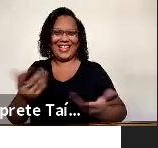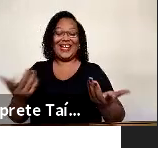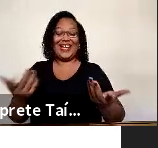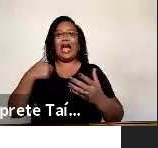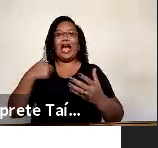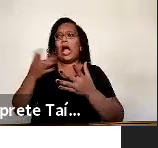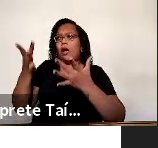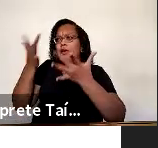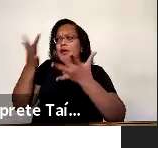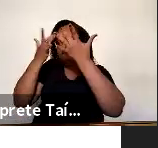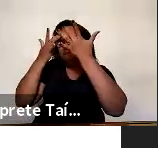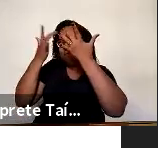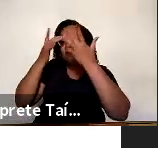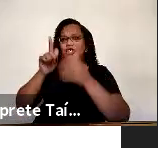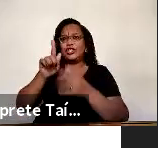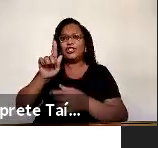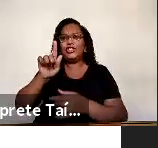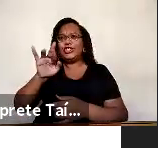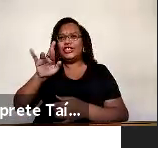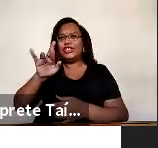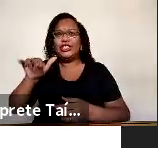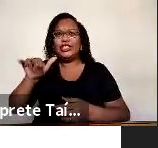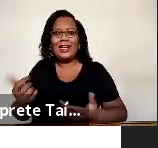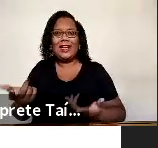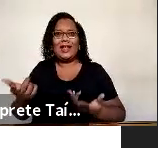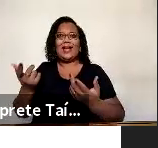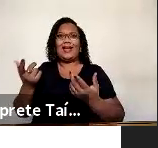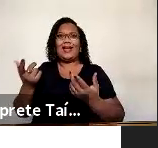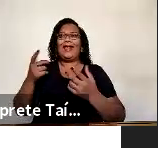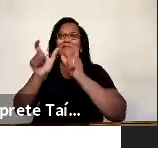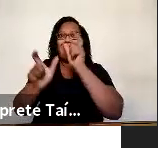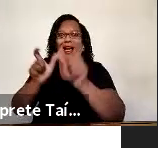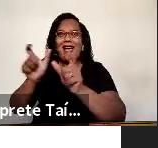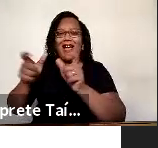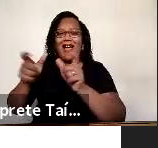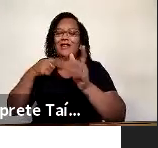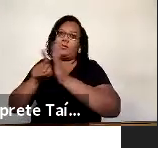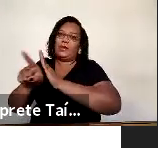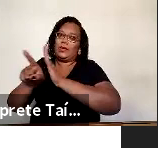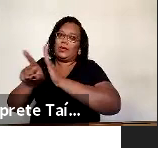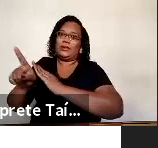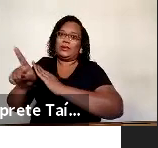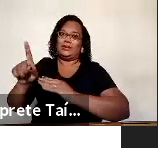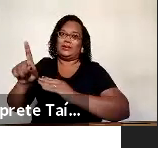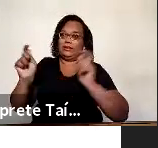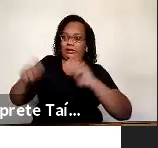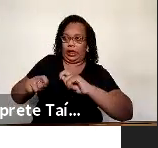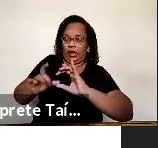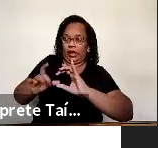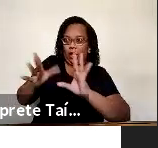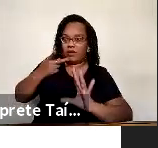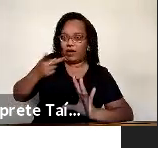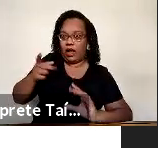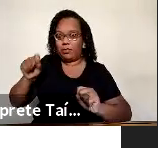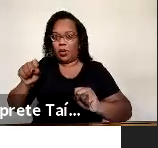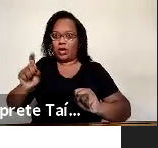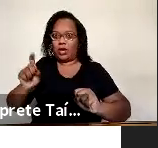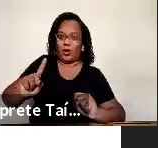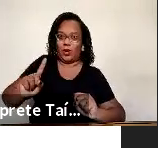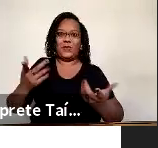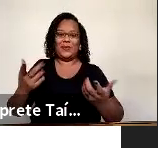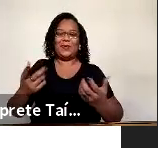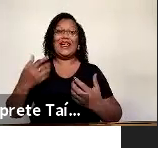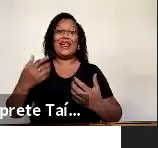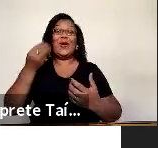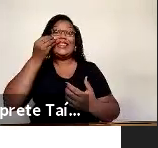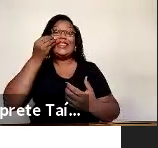Globo, because they have their own policies in terms of what you can and cannot say. So I try to introduce a couple of words to